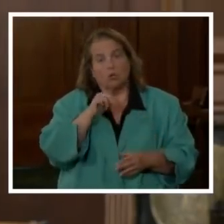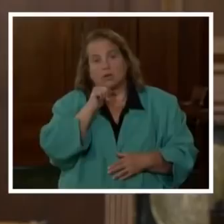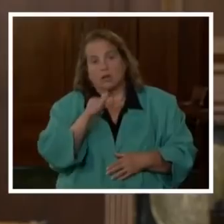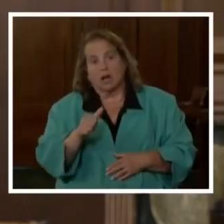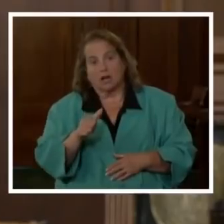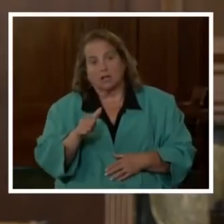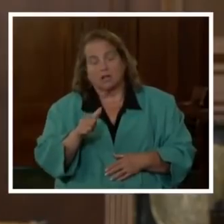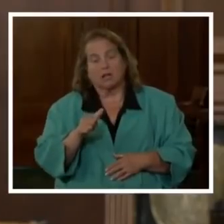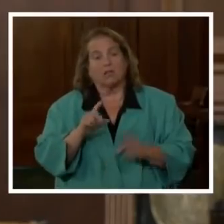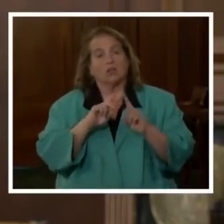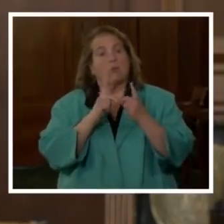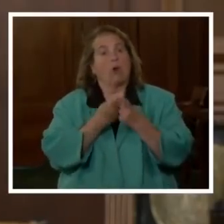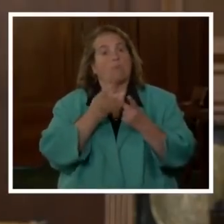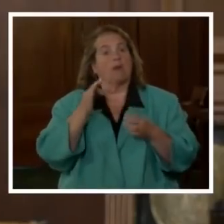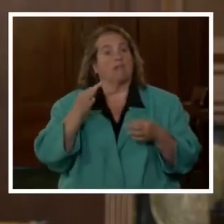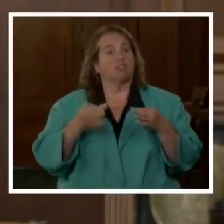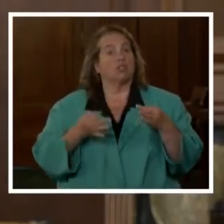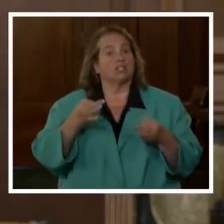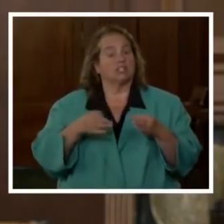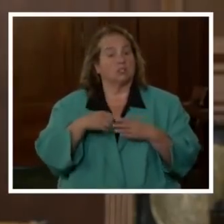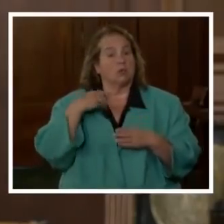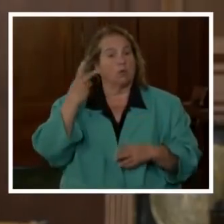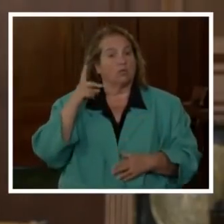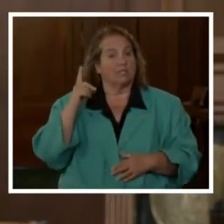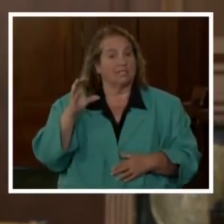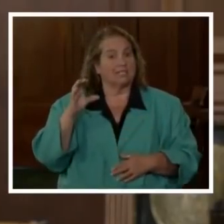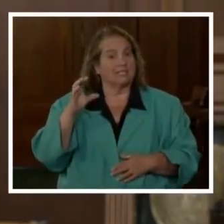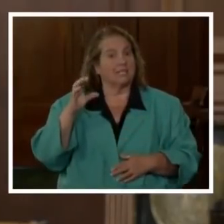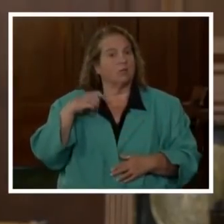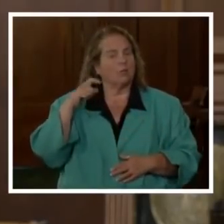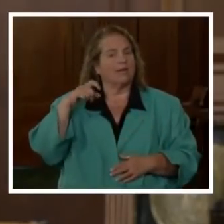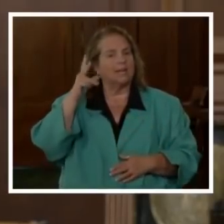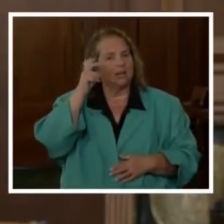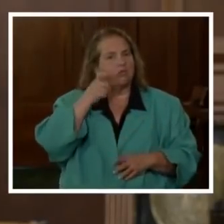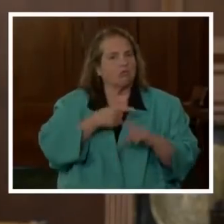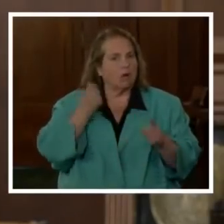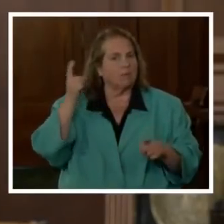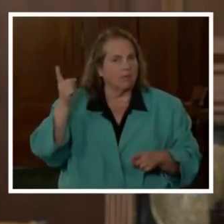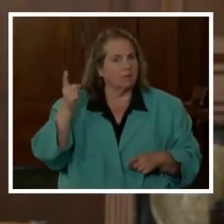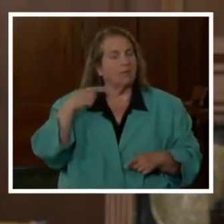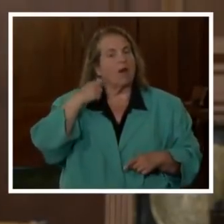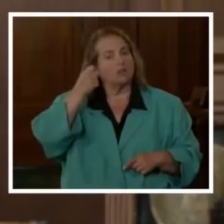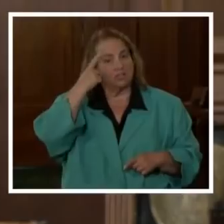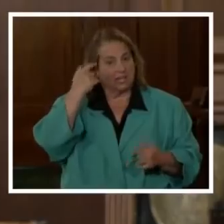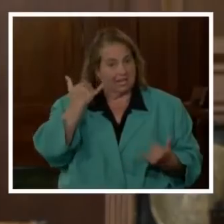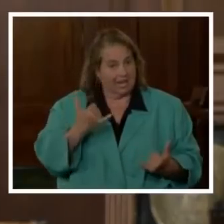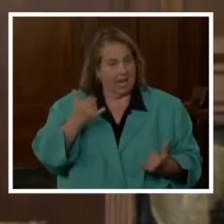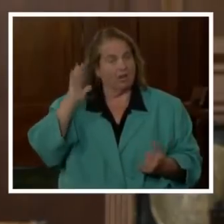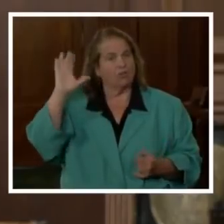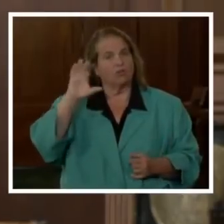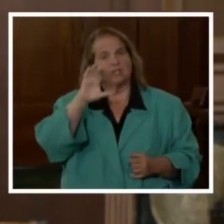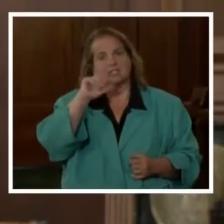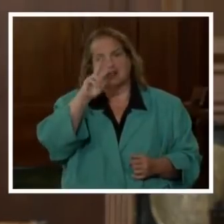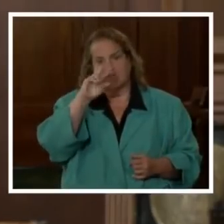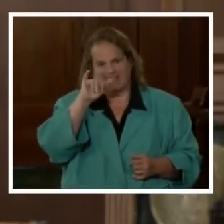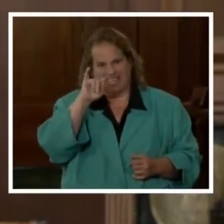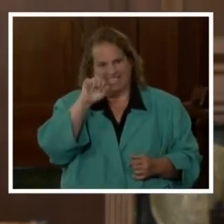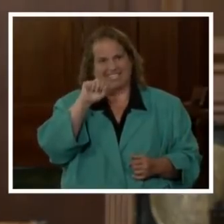not. Department of Justice in Washington, D.C., we need to hear from. My understanding is that's now with their Civil Rights